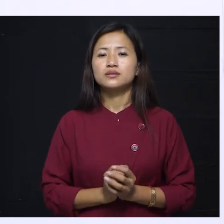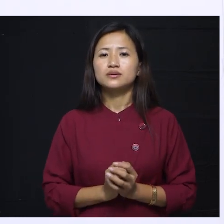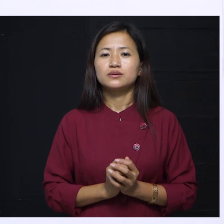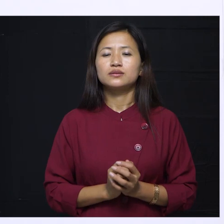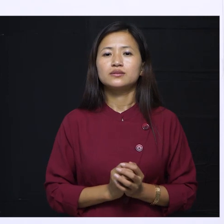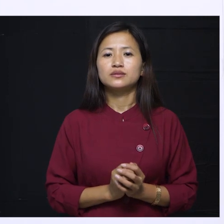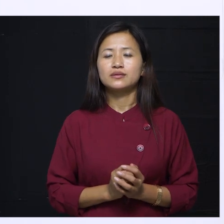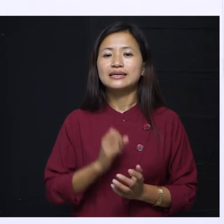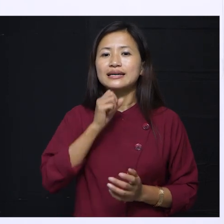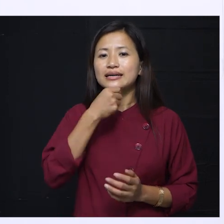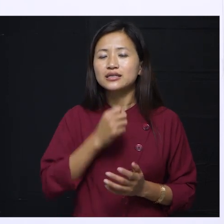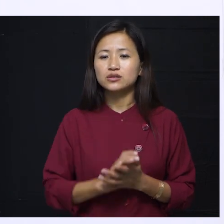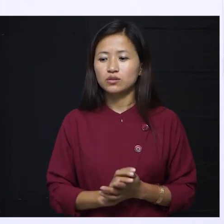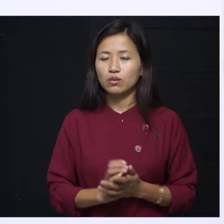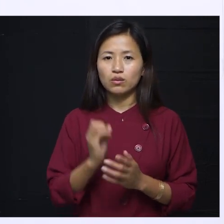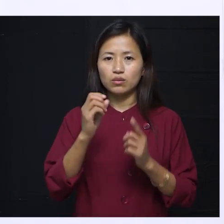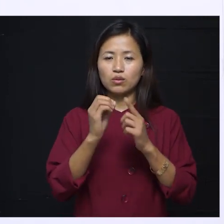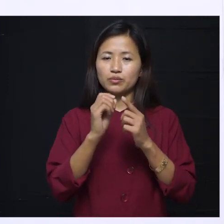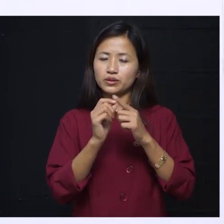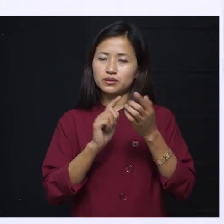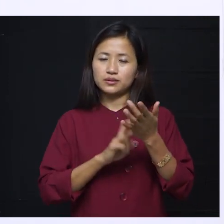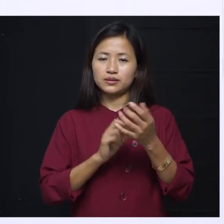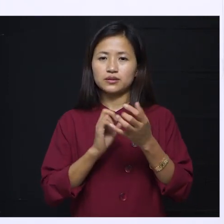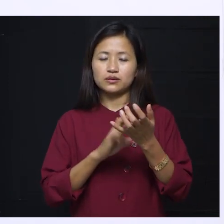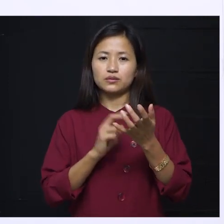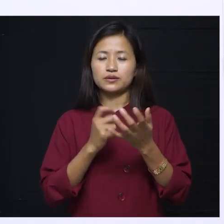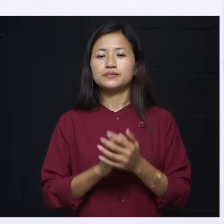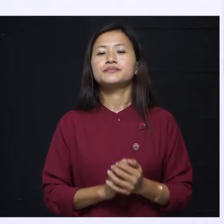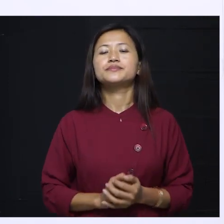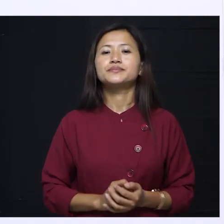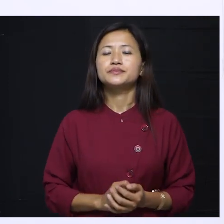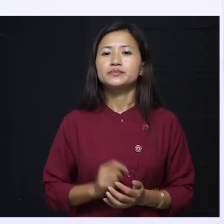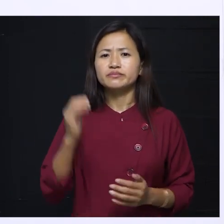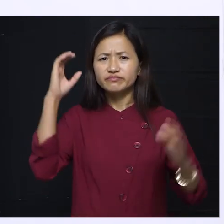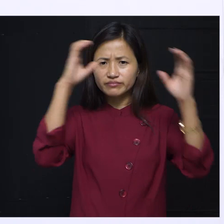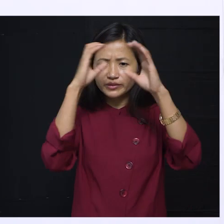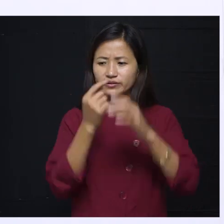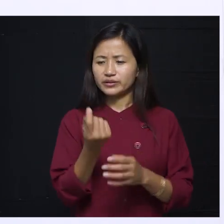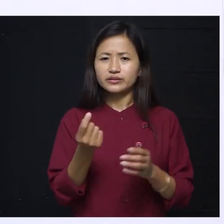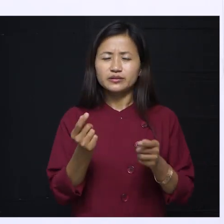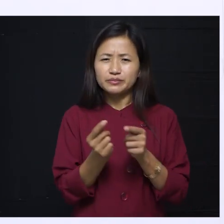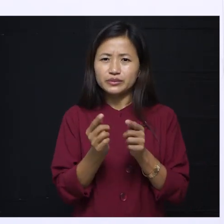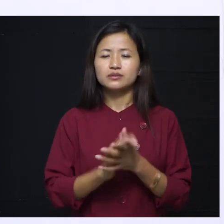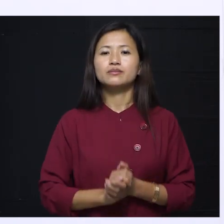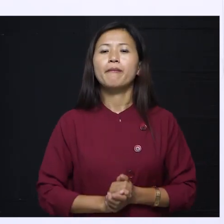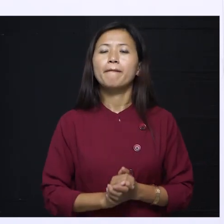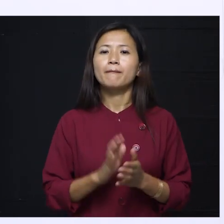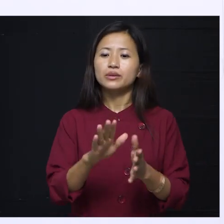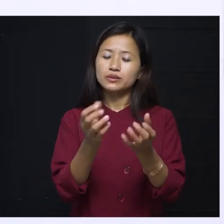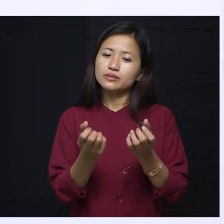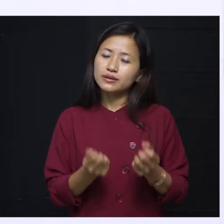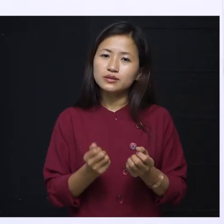age or even opinion here. Now, this may confuse you a little bit, but This is when the exception to the